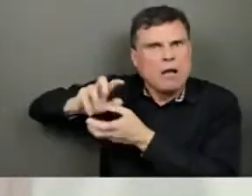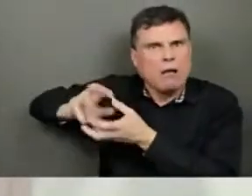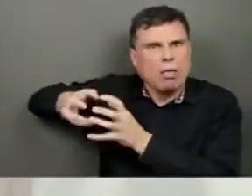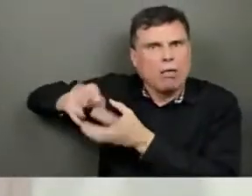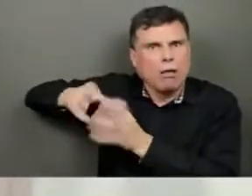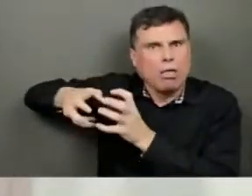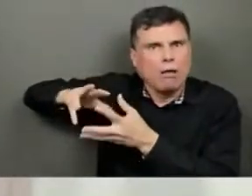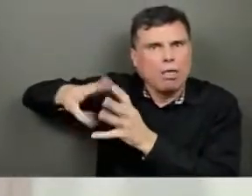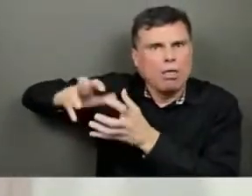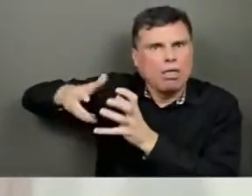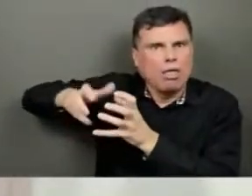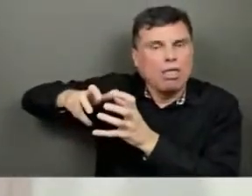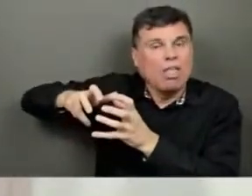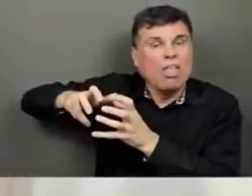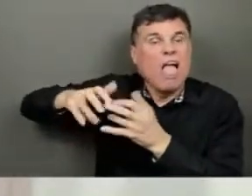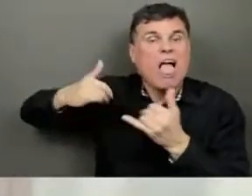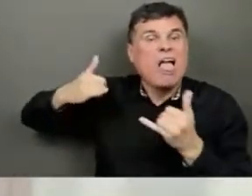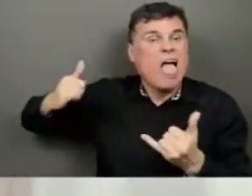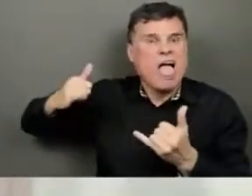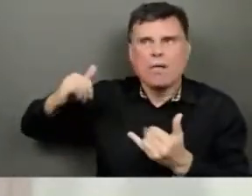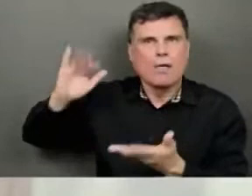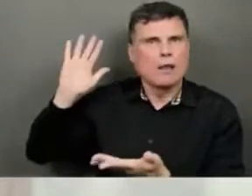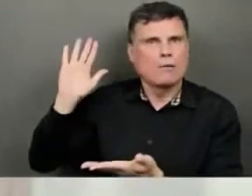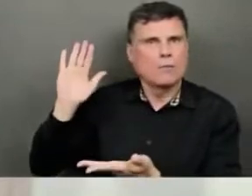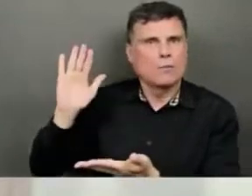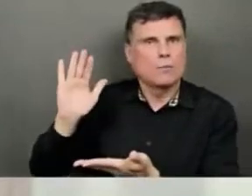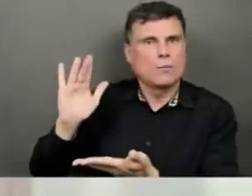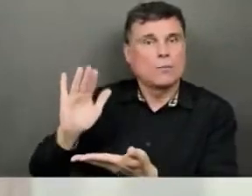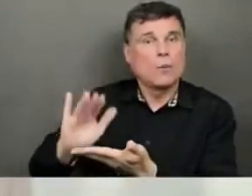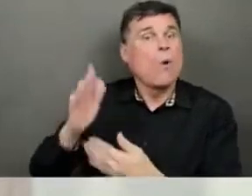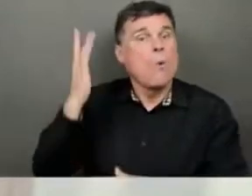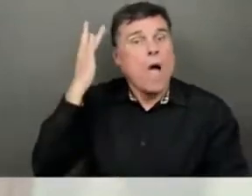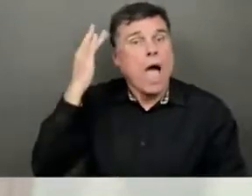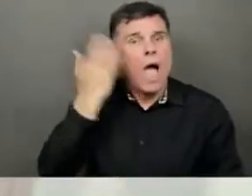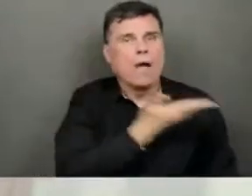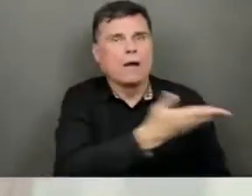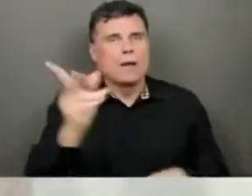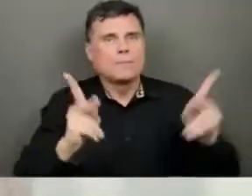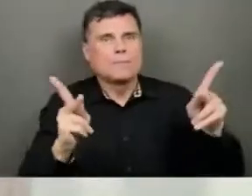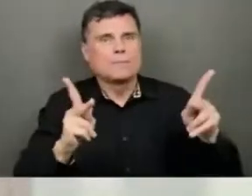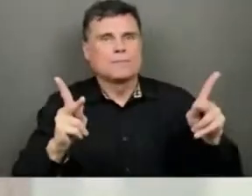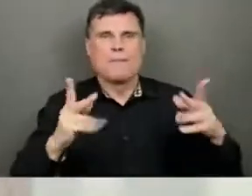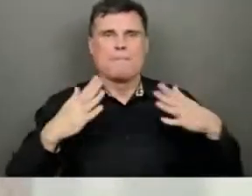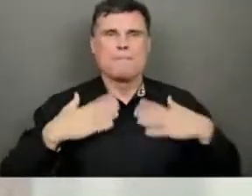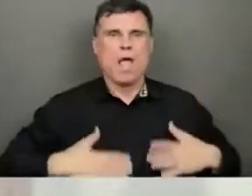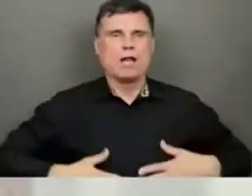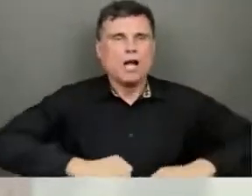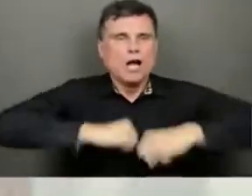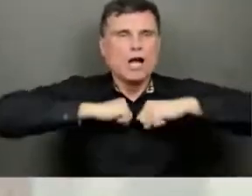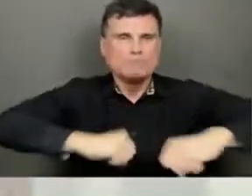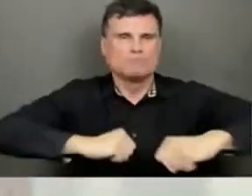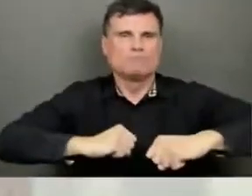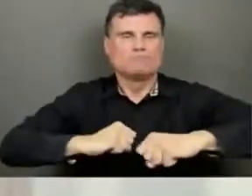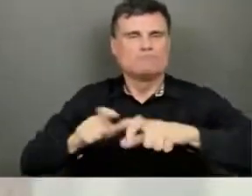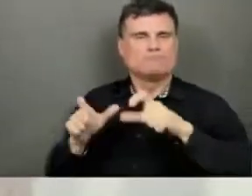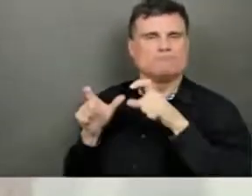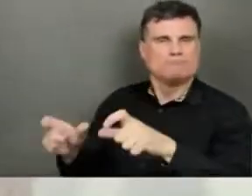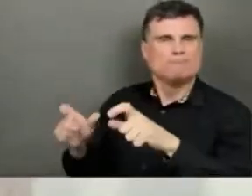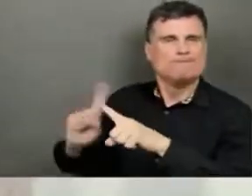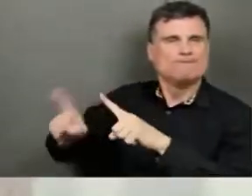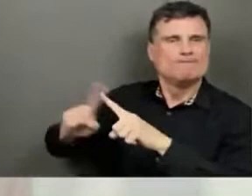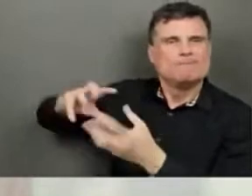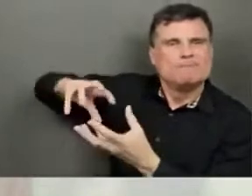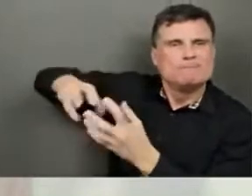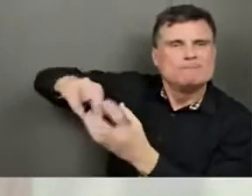a year now, Omicron and different variations of Omicron, and the virus is becoming less severe because globally